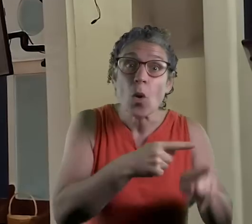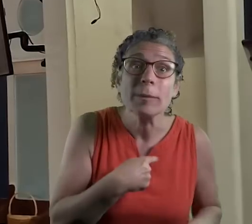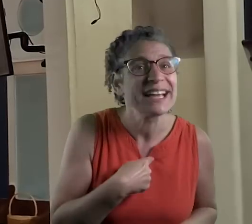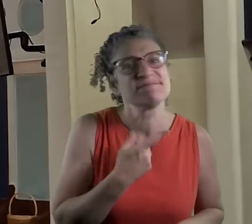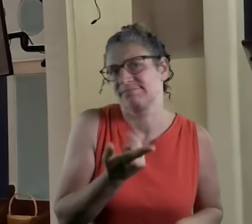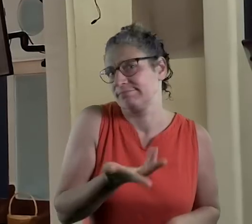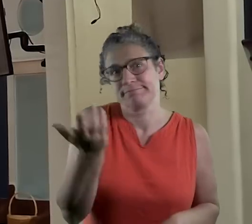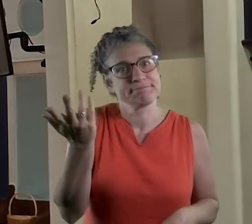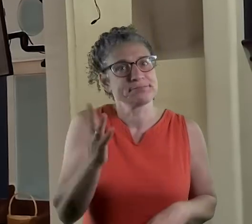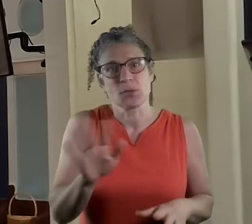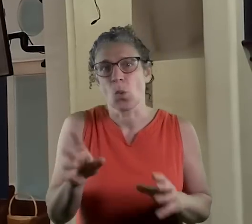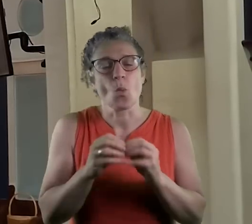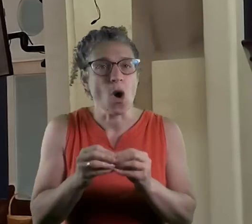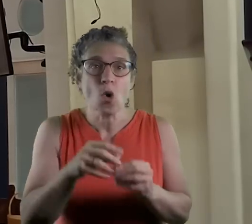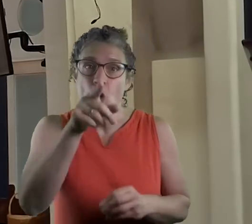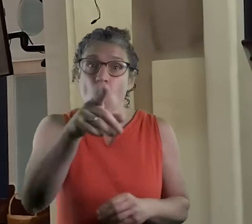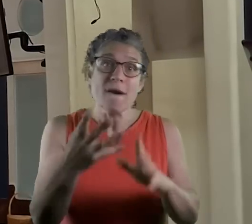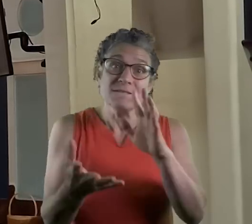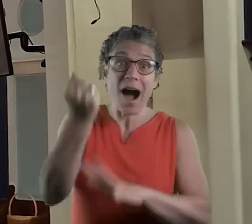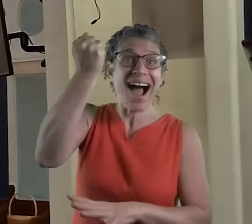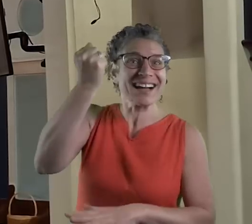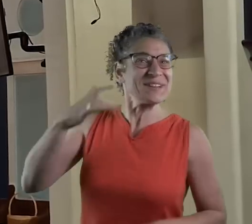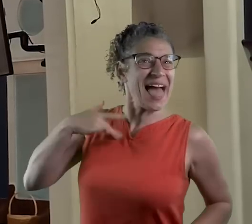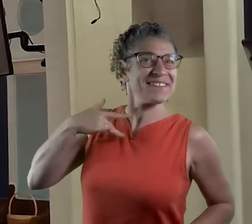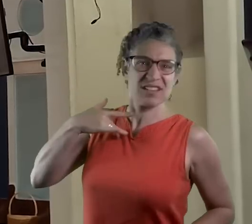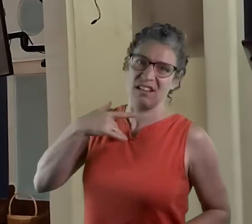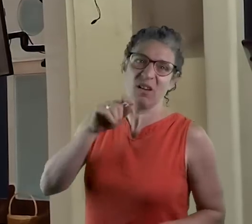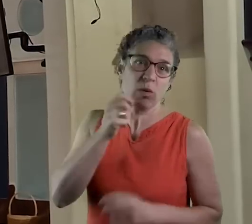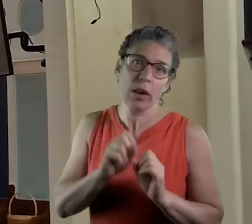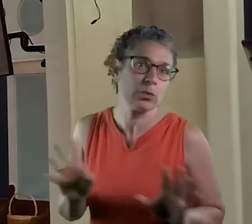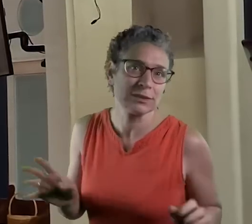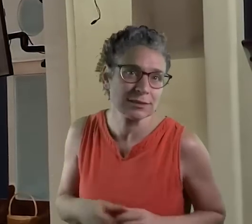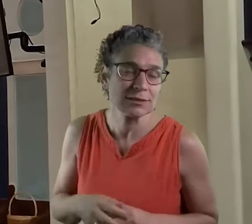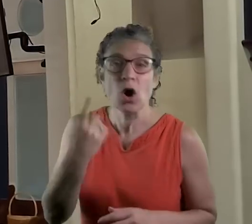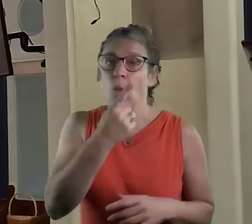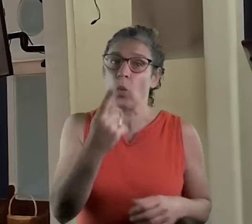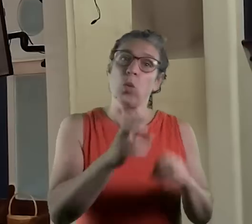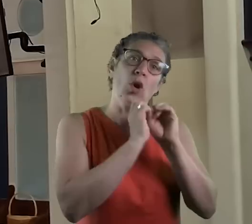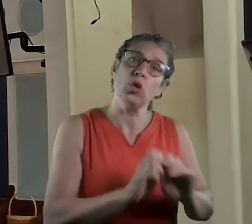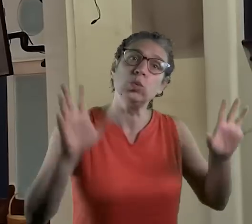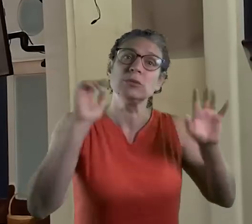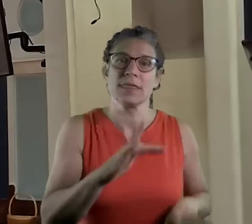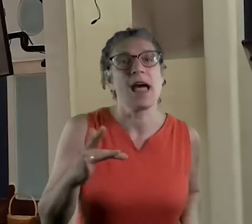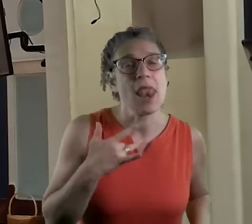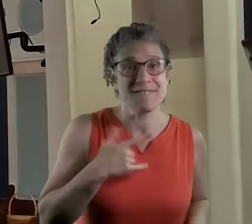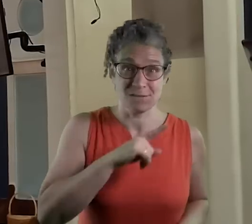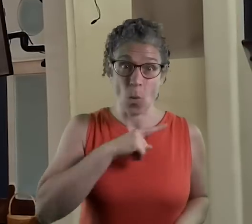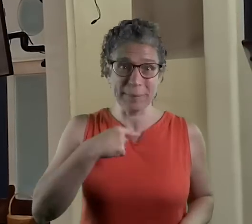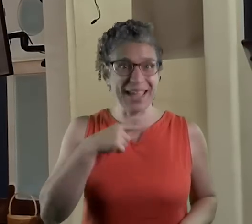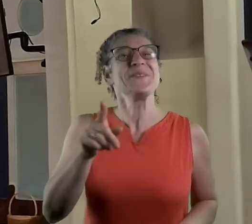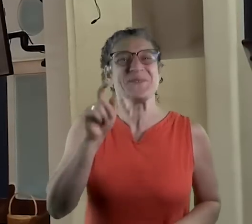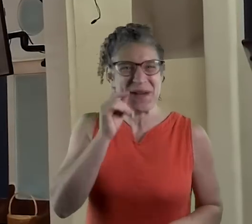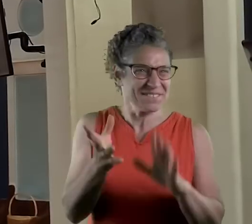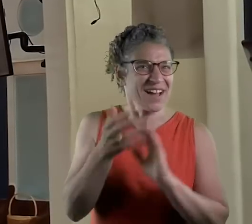worthy of me. Those who find their life will lose it, and those who lose their life for my sake